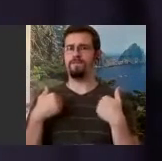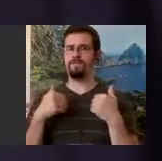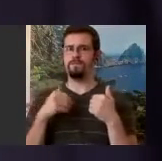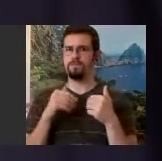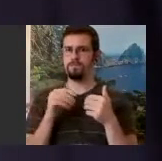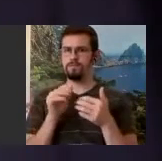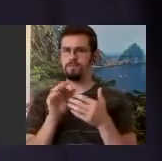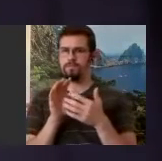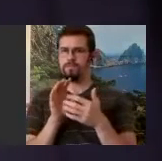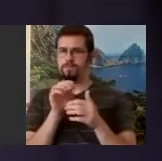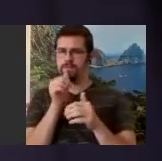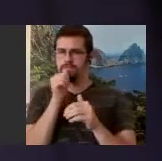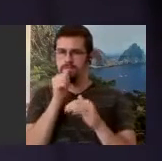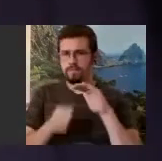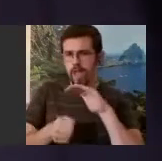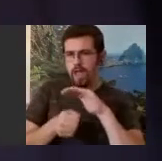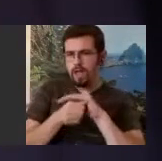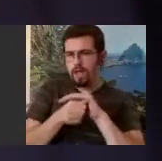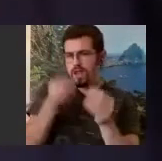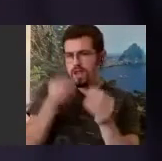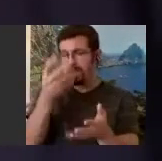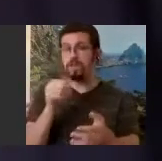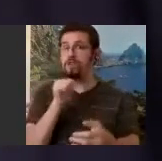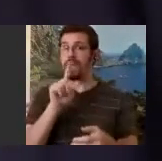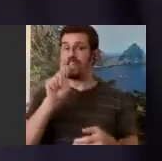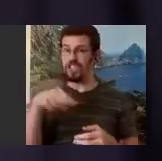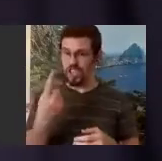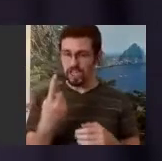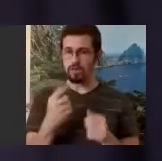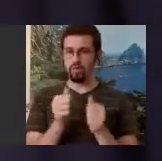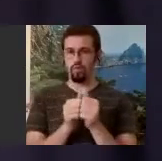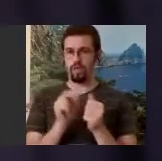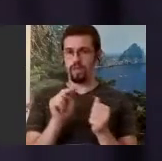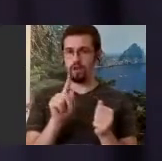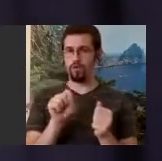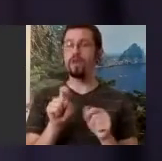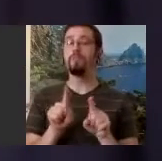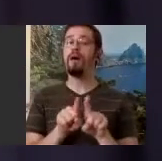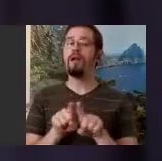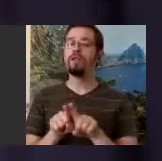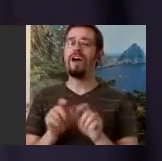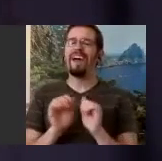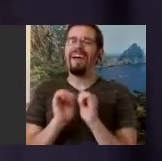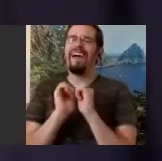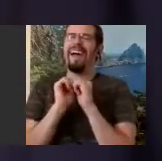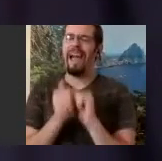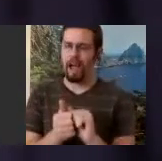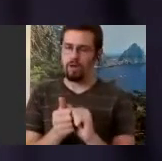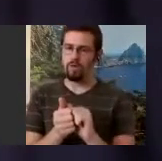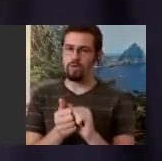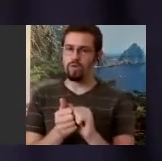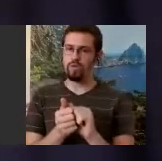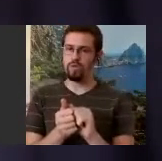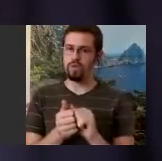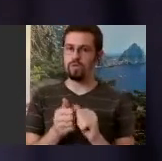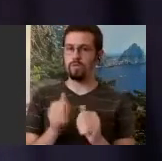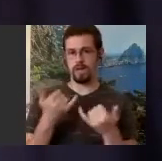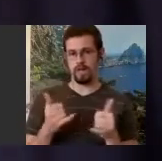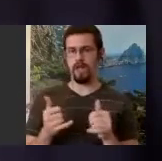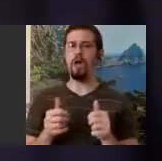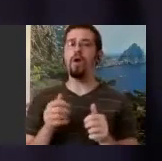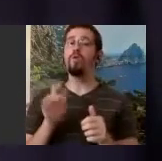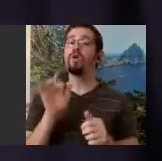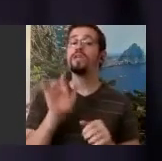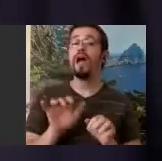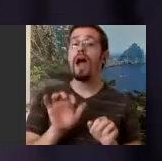not given just by the notes is how to play the notes, what touch to use on the keyboard, how to express